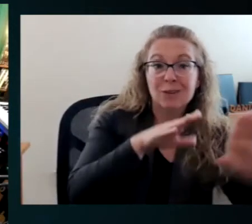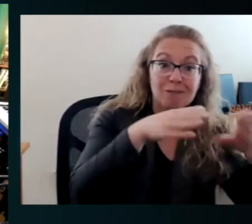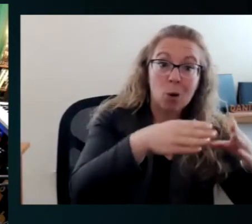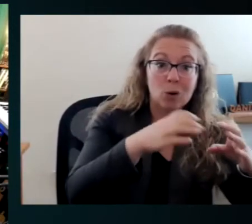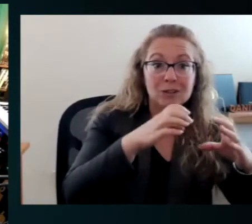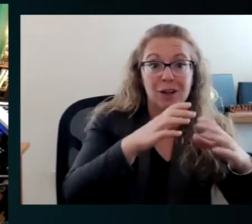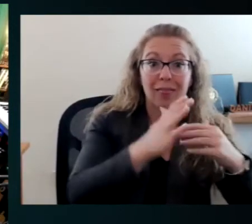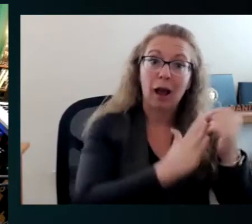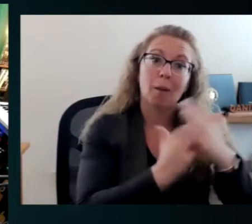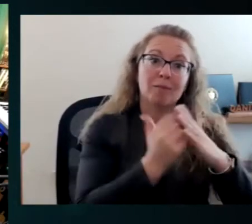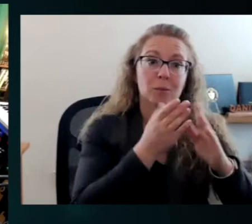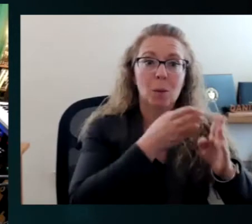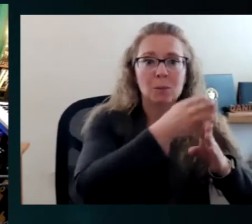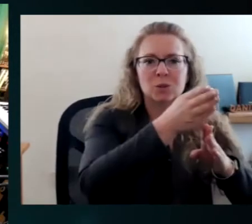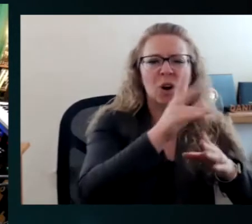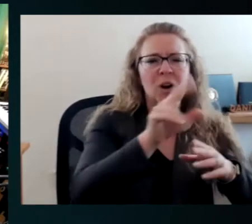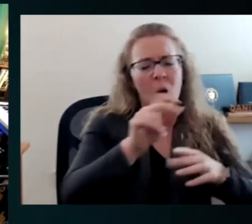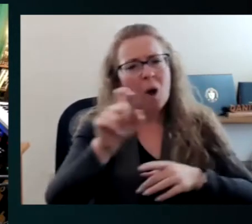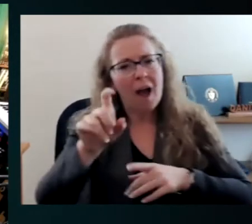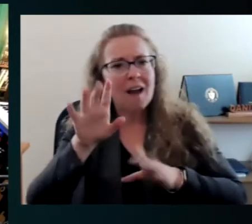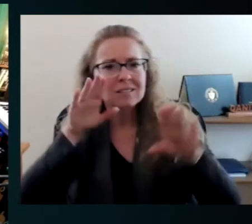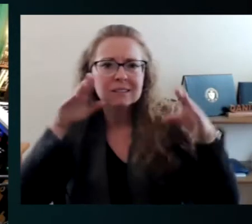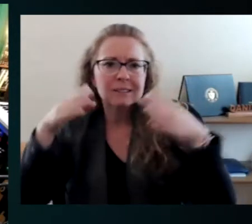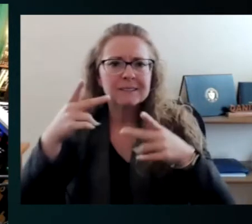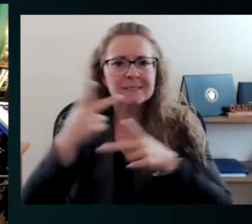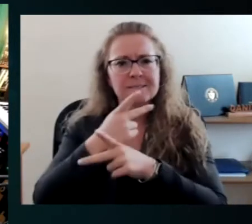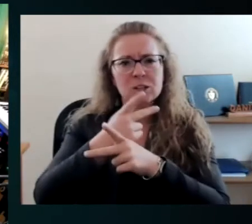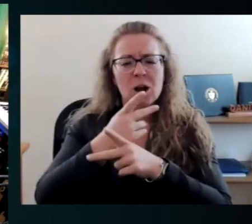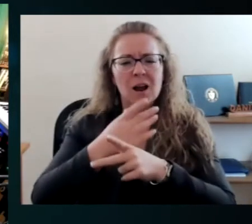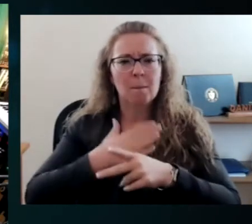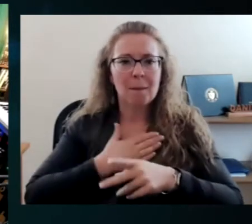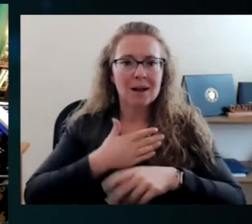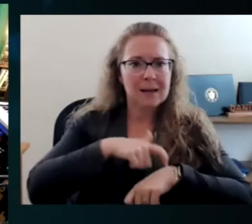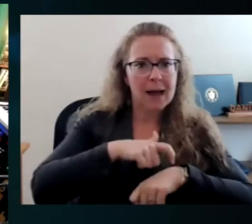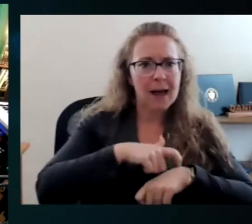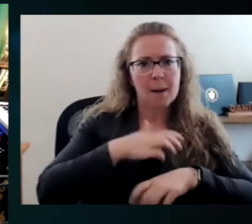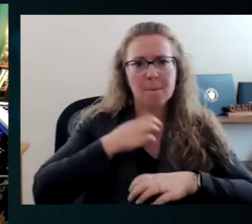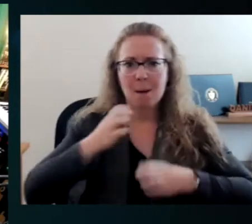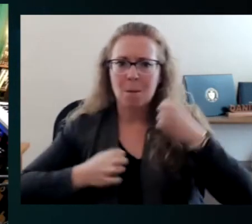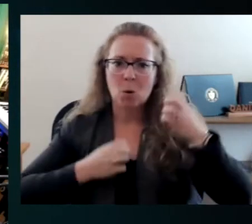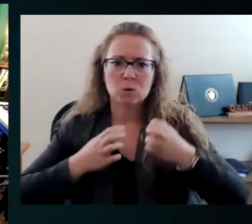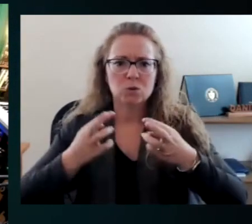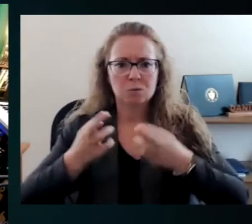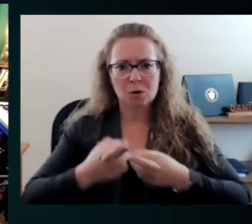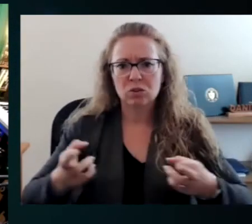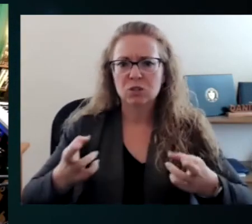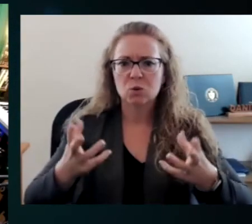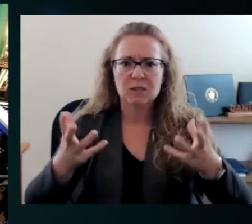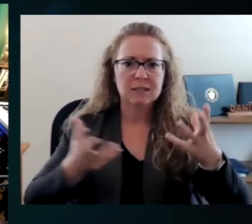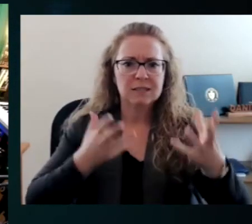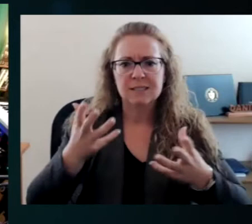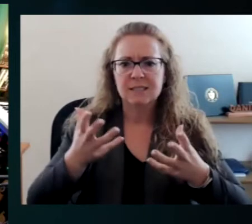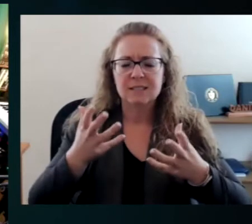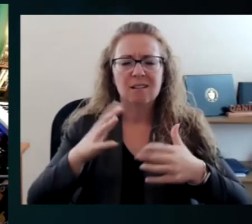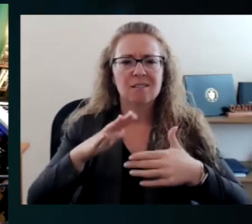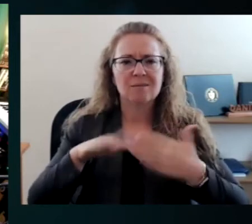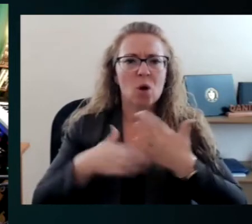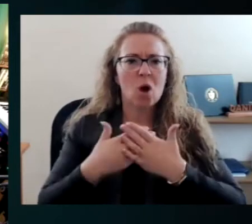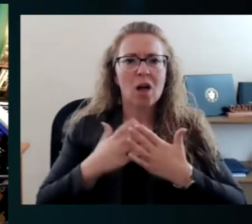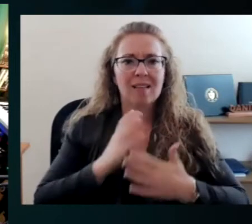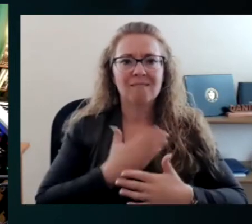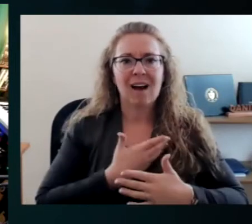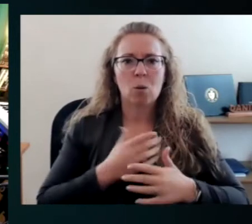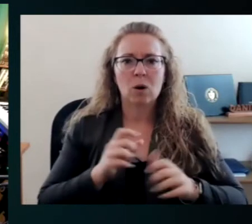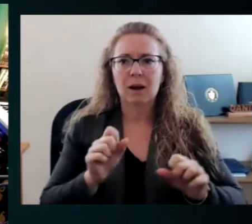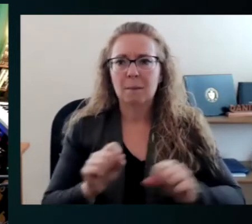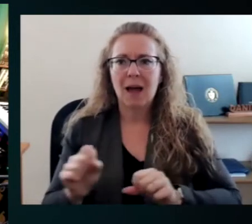available to us to manage our own time, to manage our emotional resources, to manage our capacity to